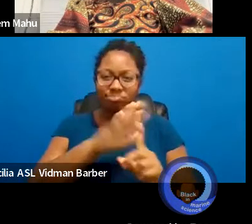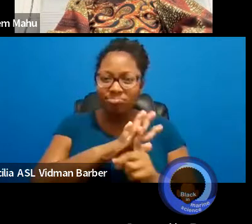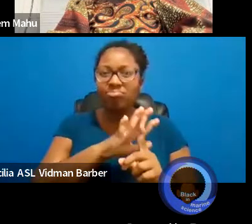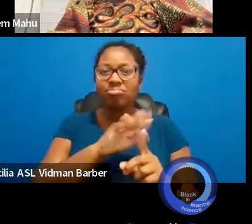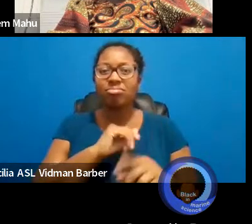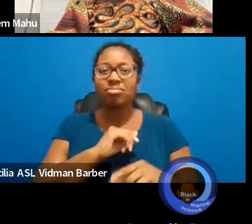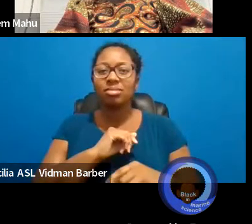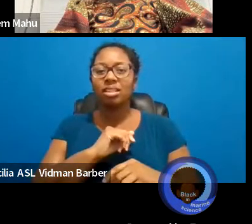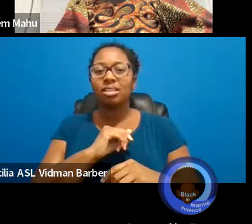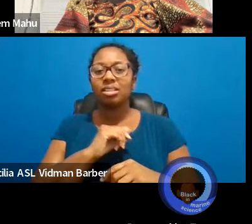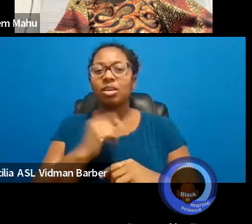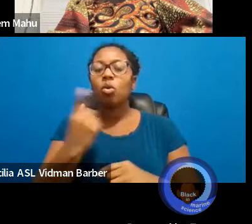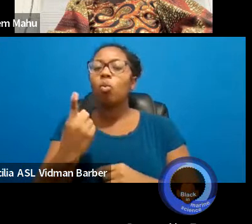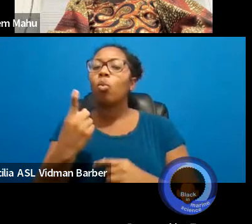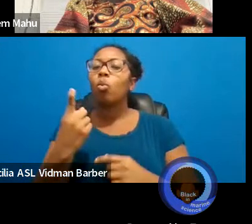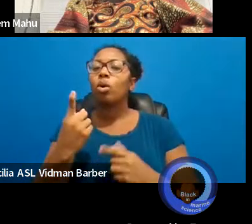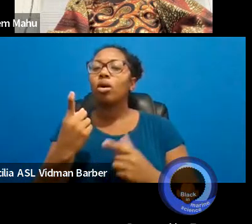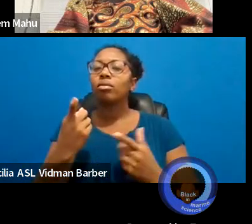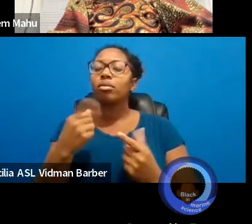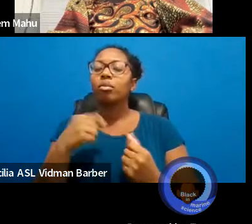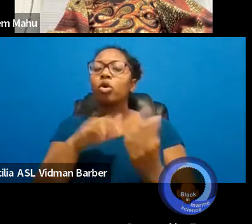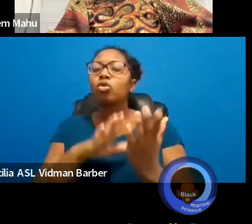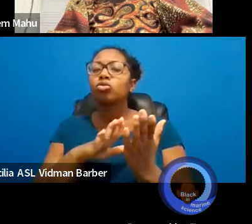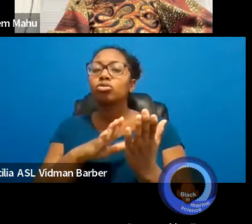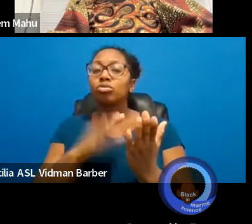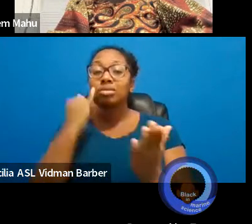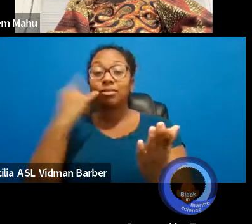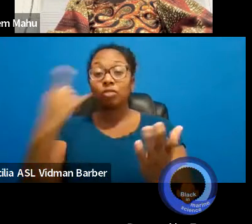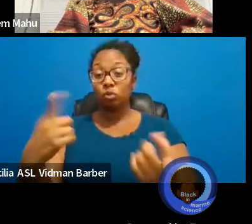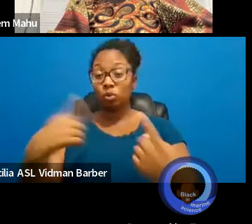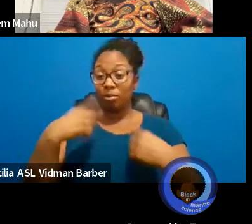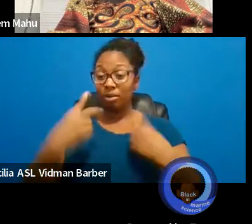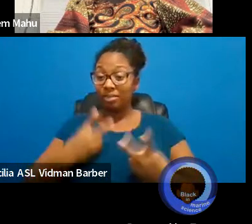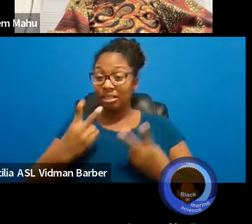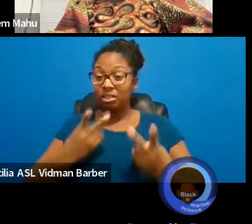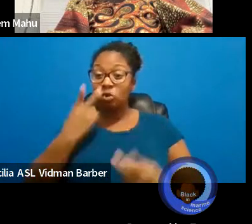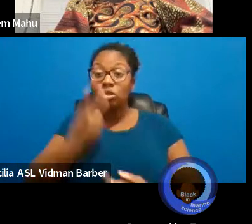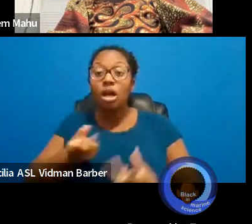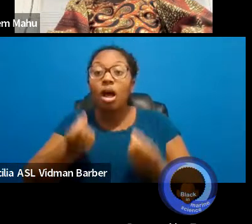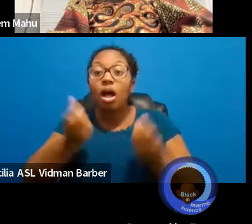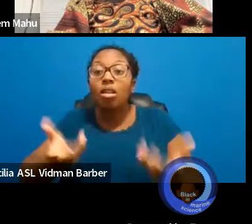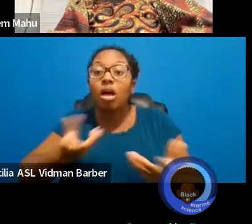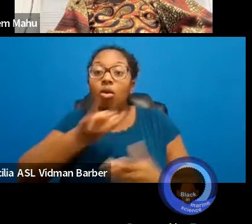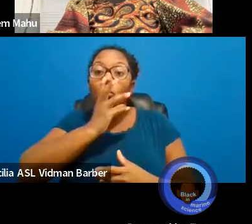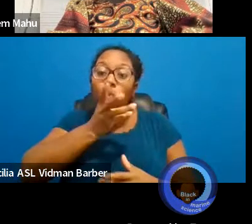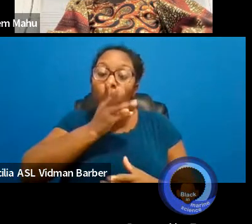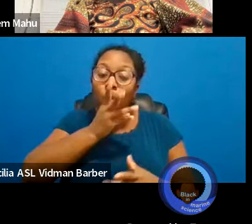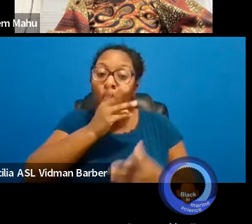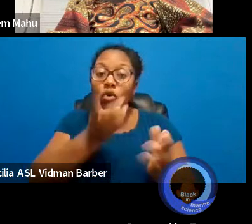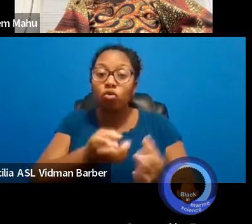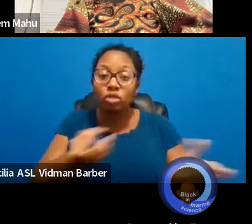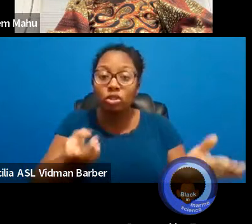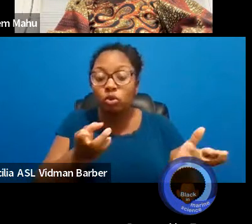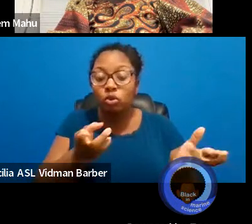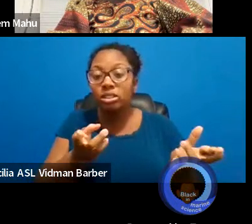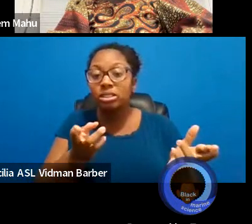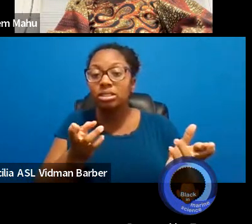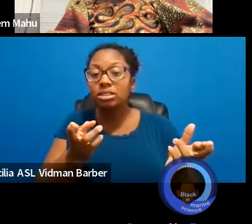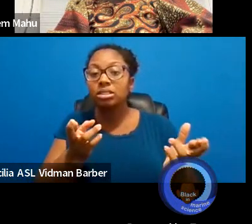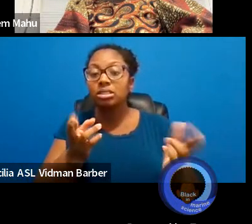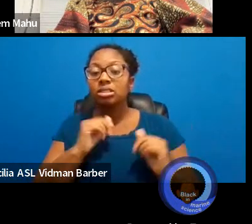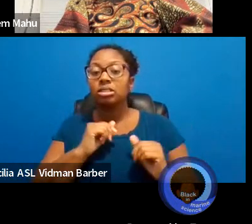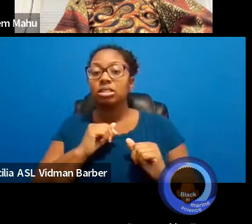my country is if you come to Cameroon, you would see a lot of water resources, a lot of waterways, and large rivers. I know